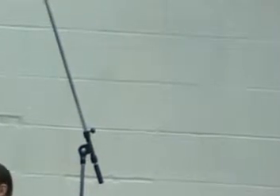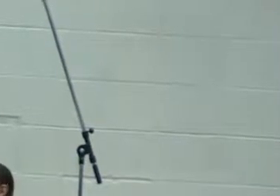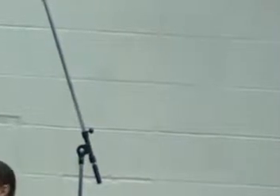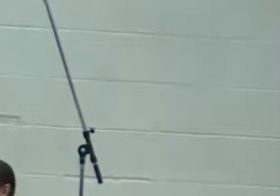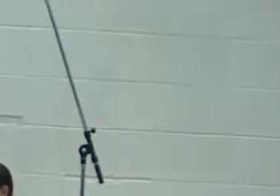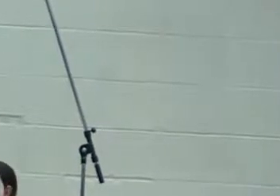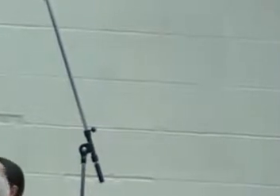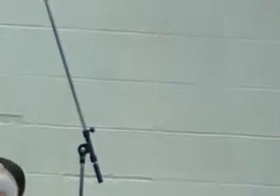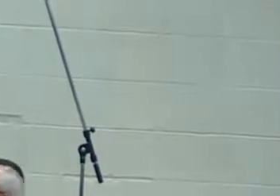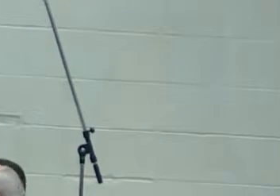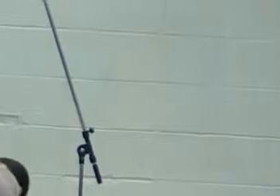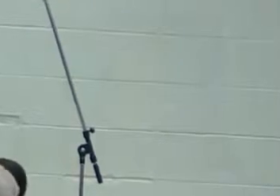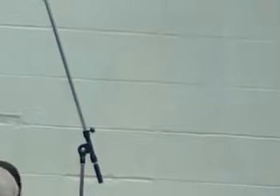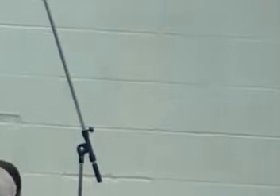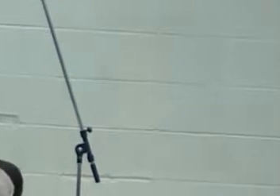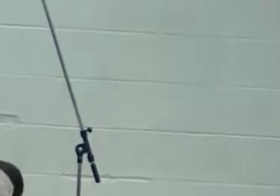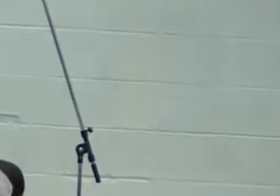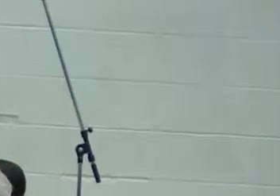Hey, how you doing? Good to see you, man.